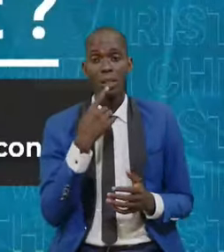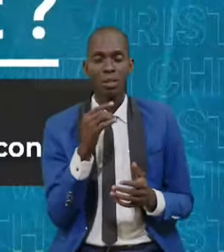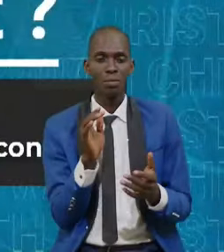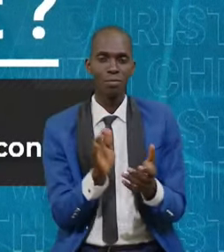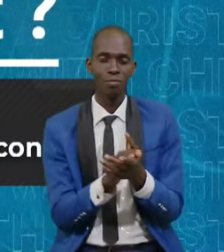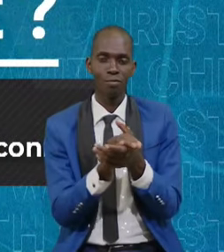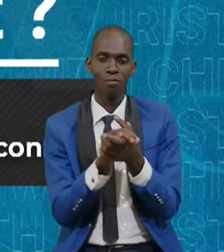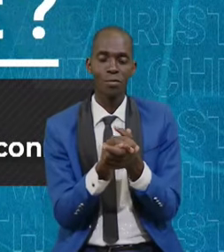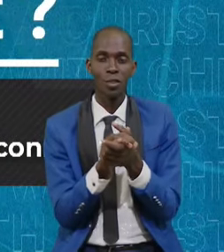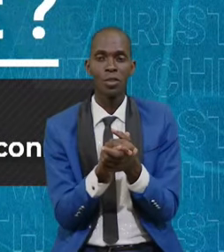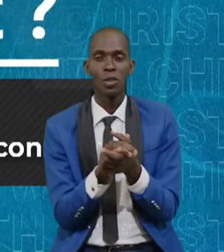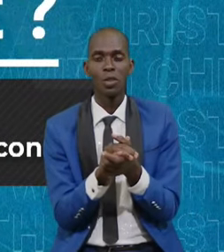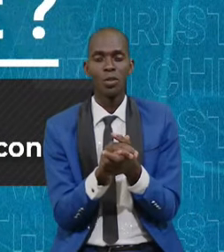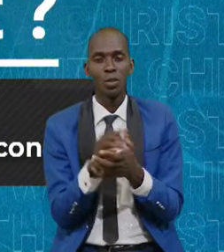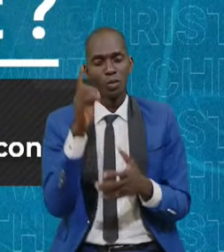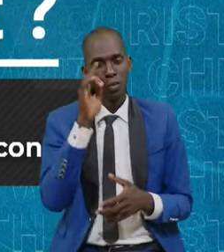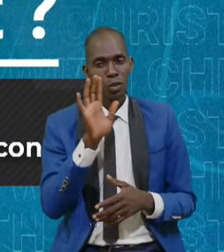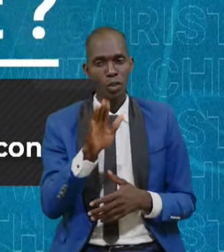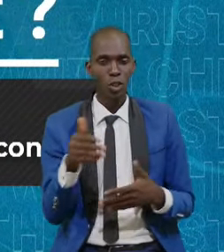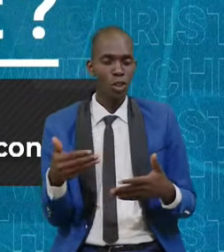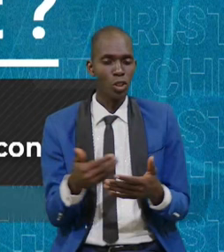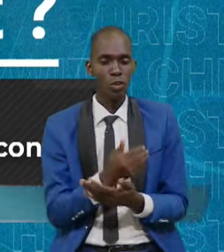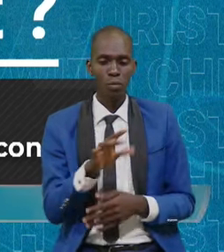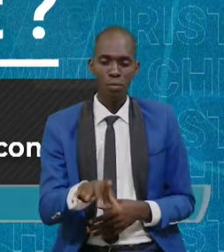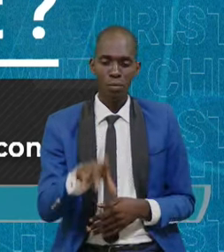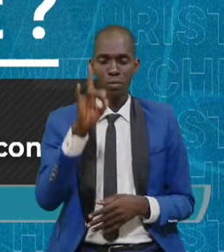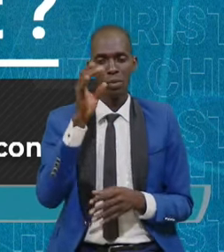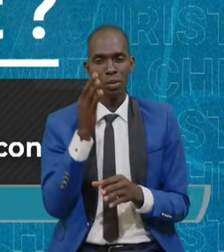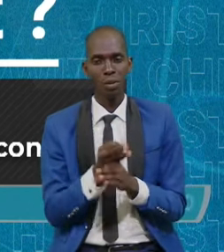Congratulations for your new found faith in Christ.